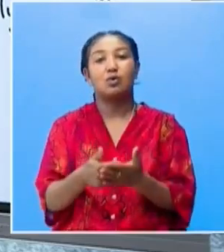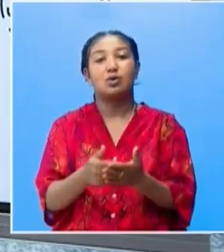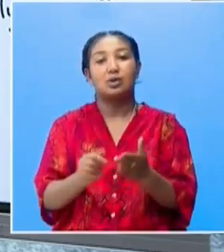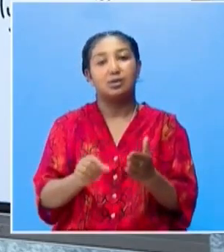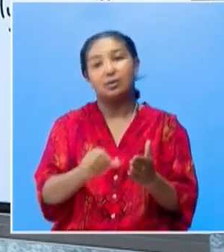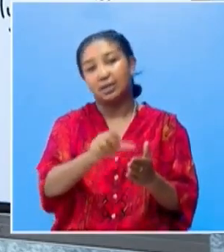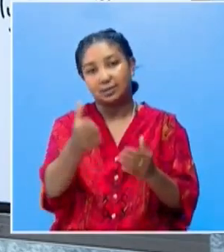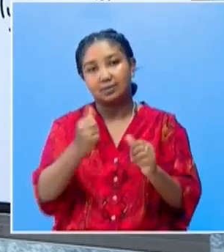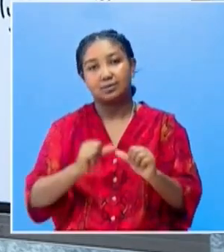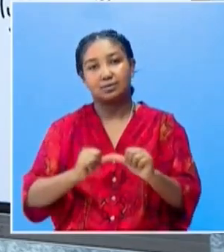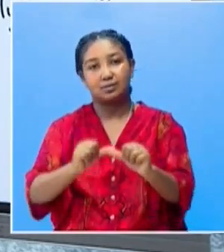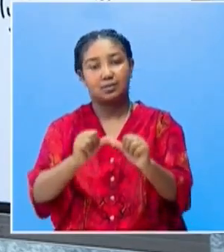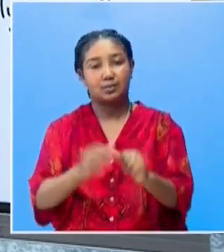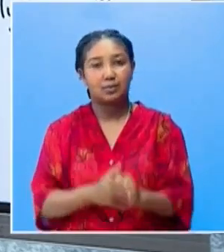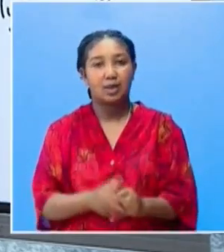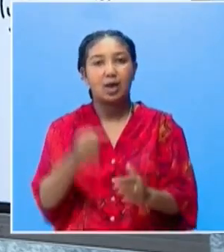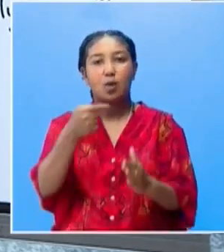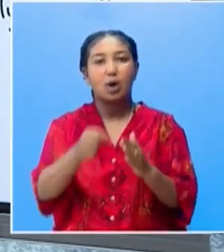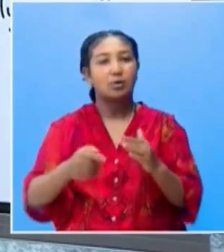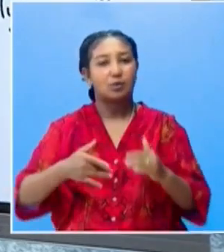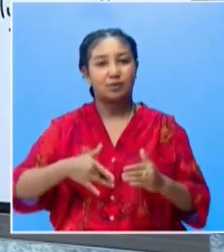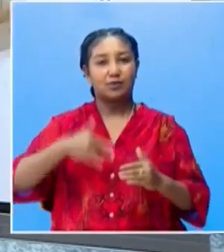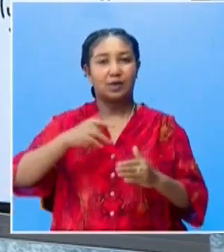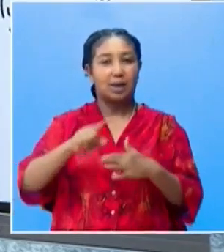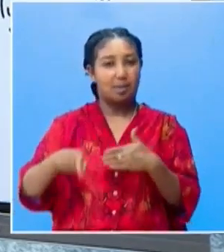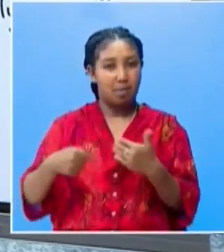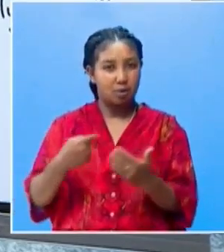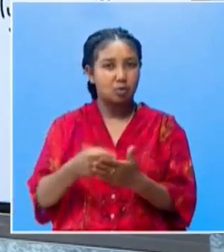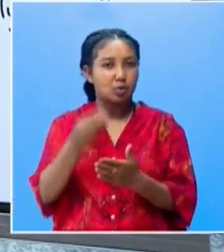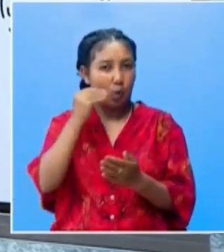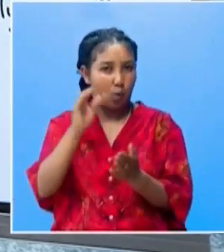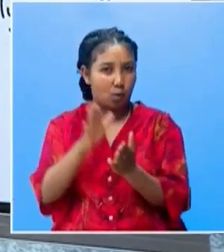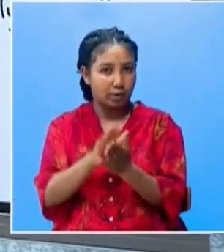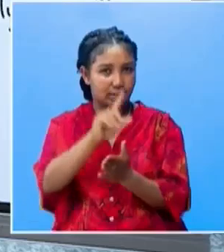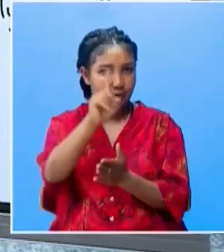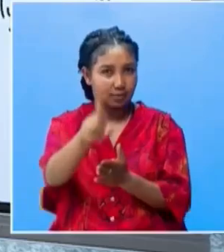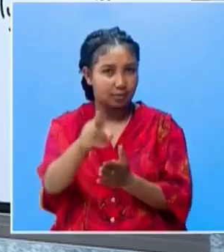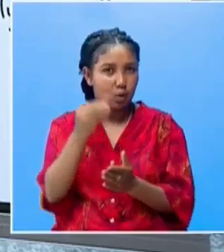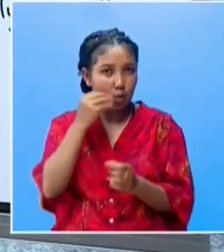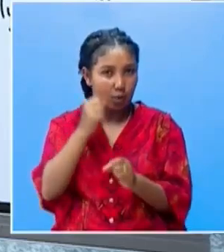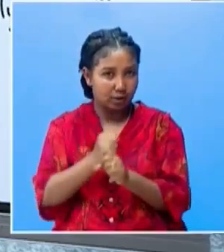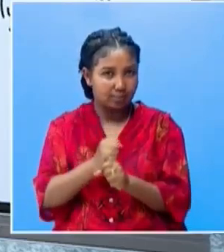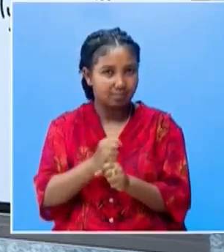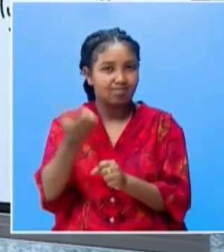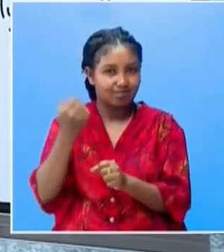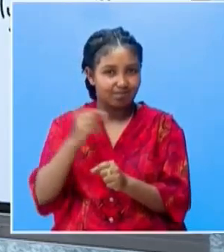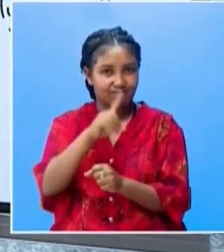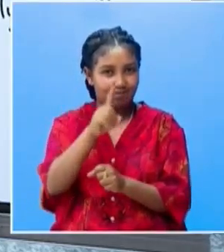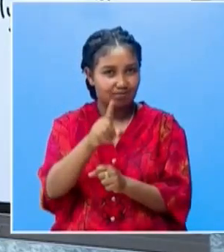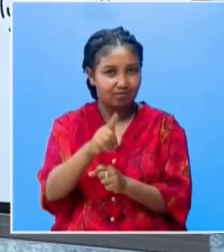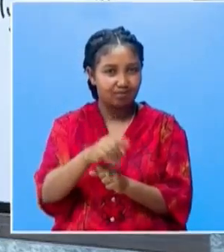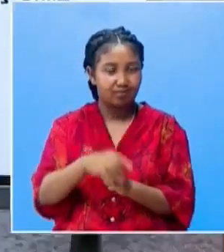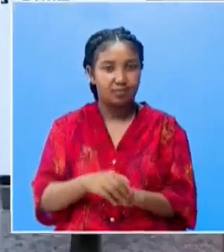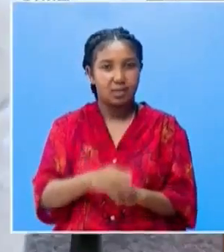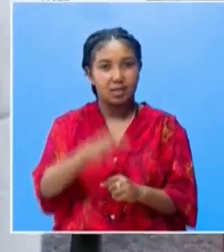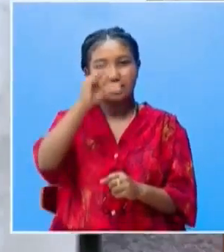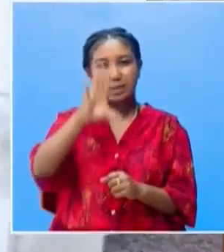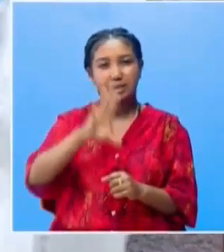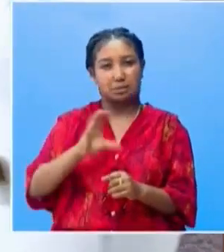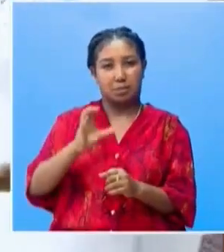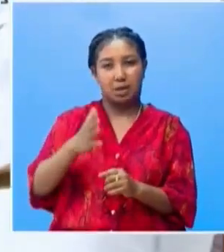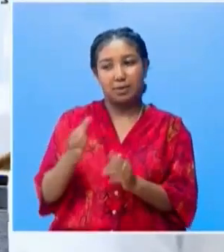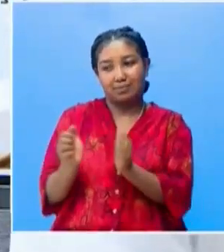other one. What do you feel about the homework? As I told you earlier, maybe this person wants you